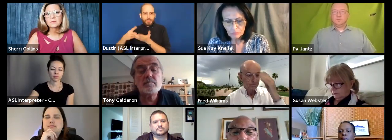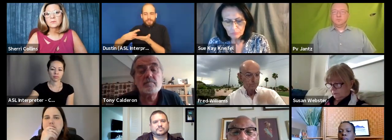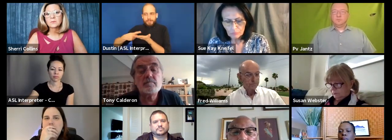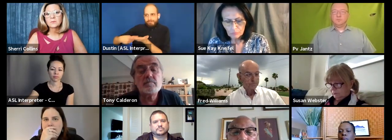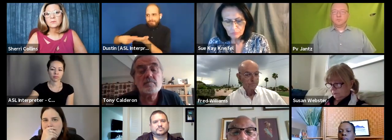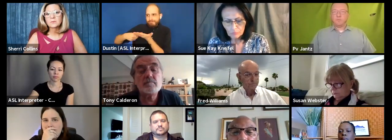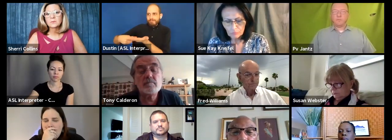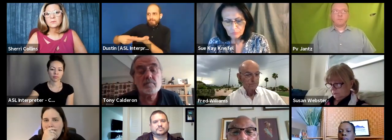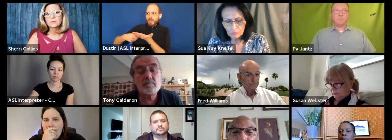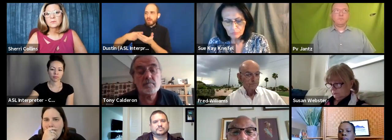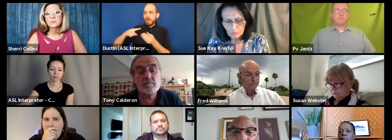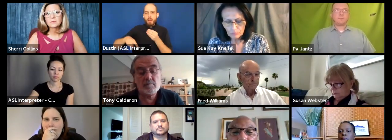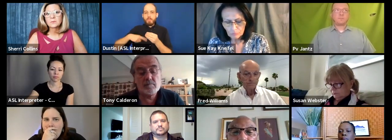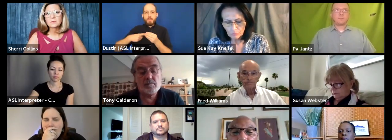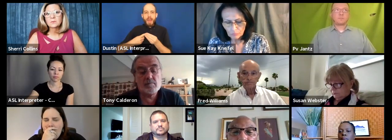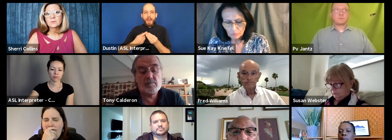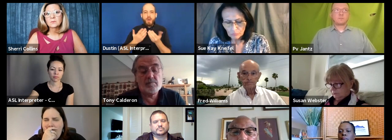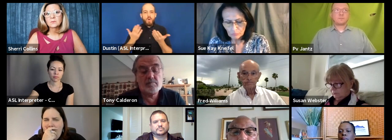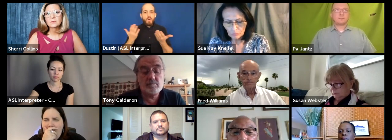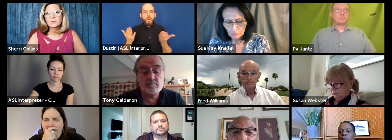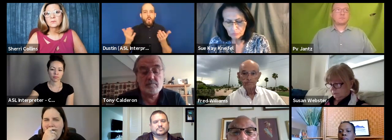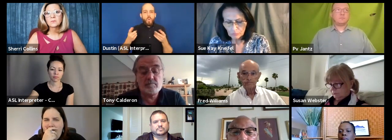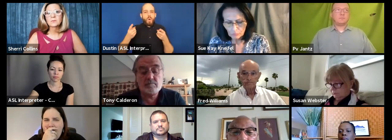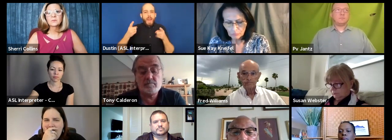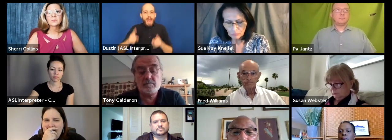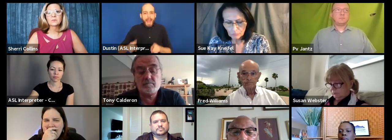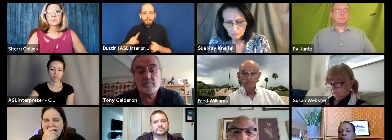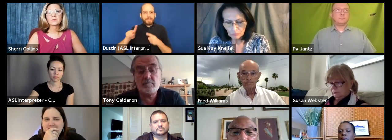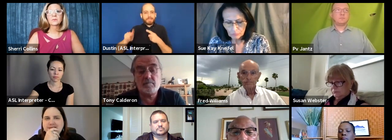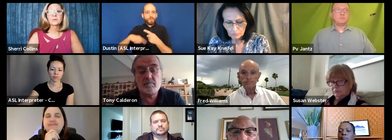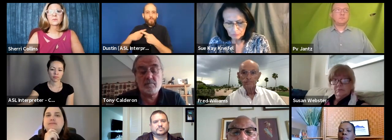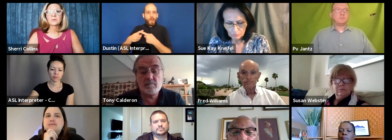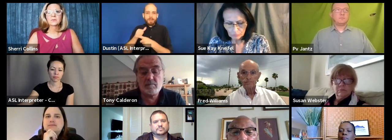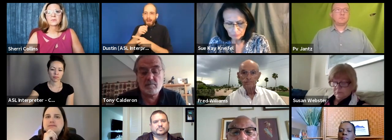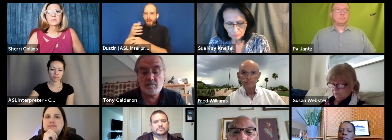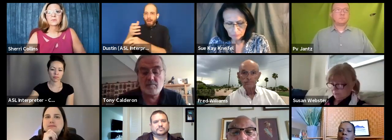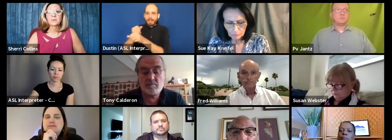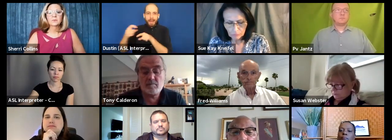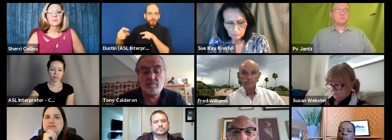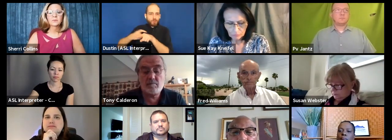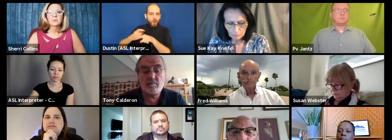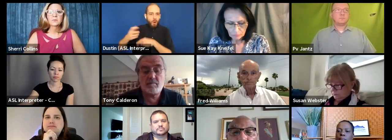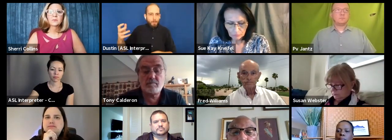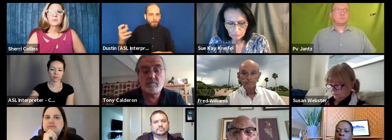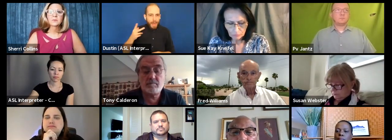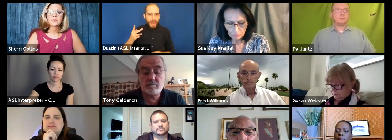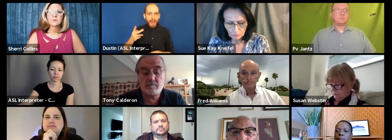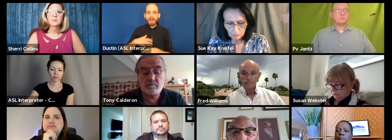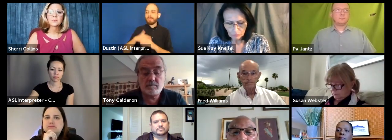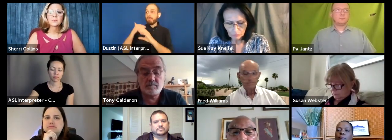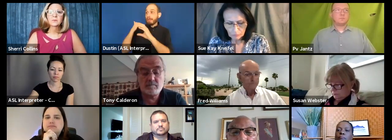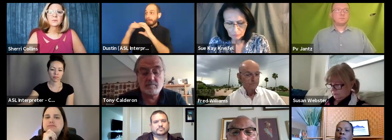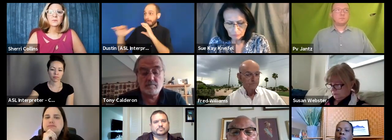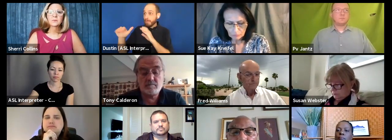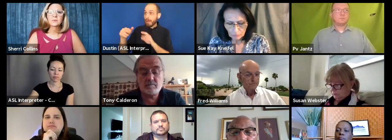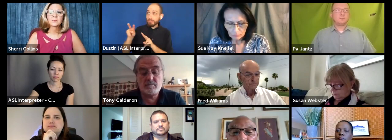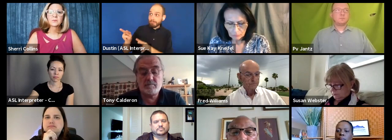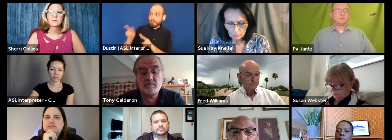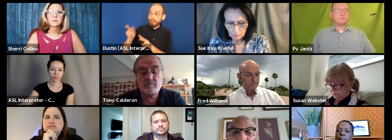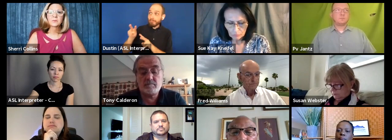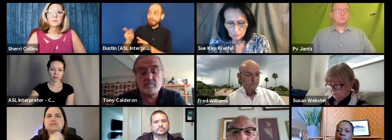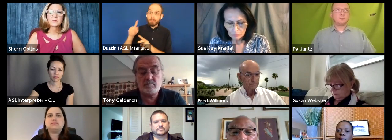not receiving any callbacks or return emails. There is, as I'm sure a lot of you are aware